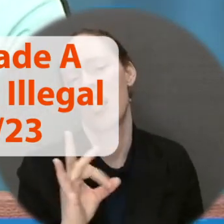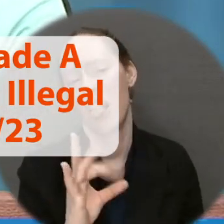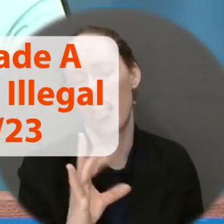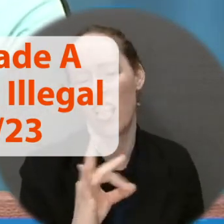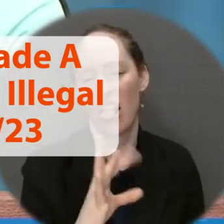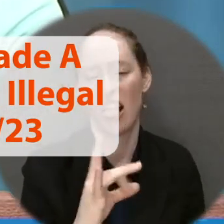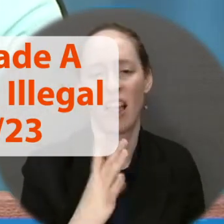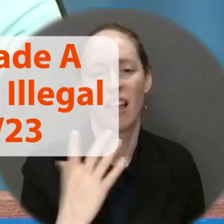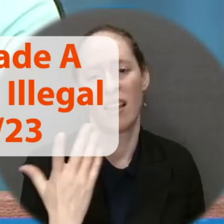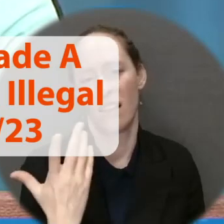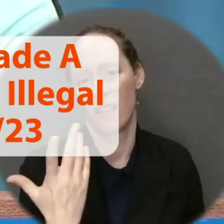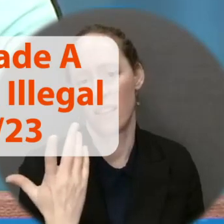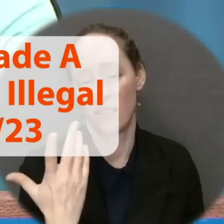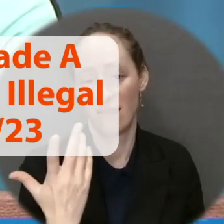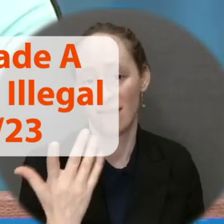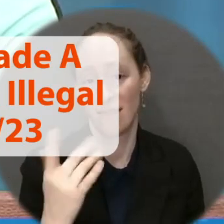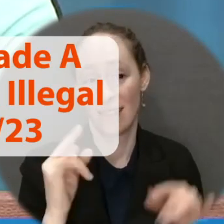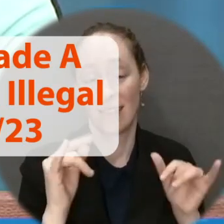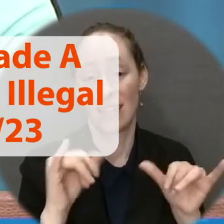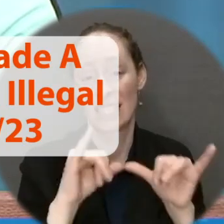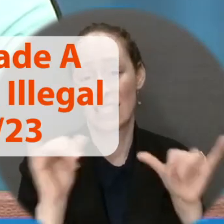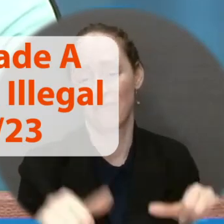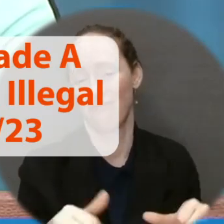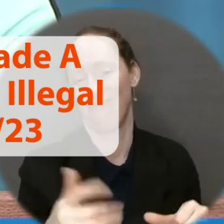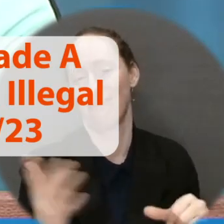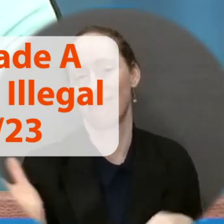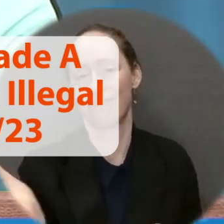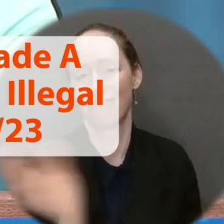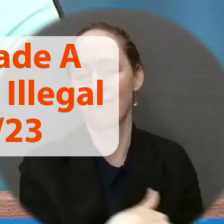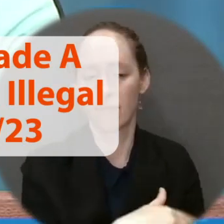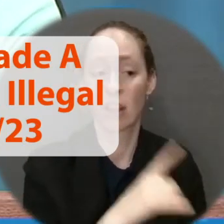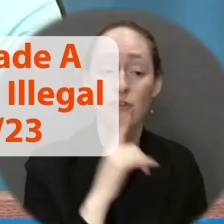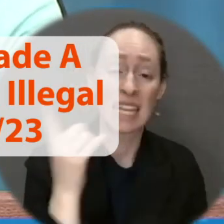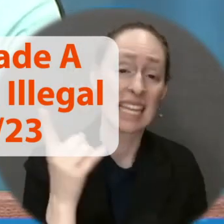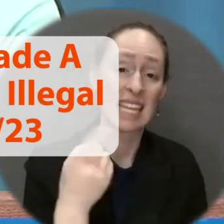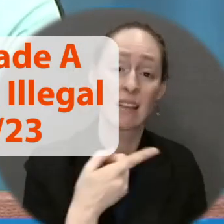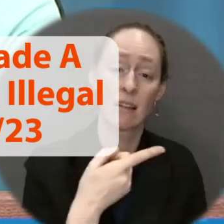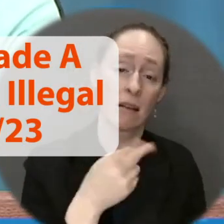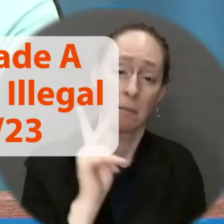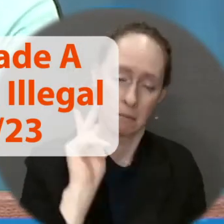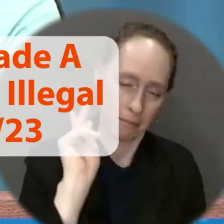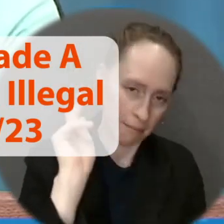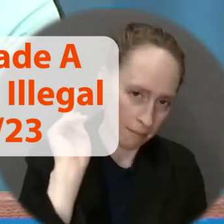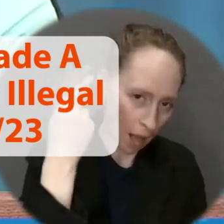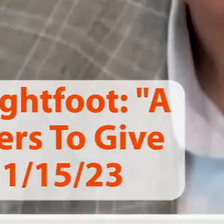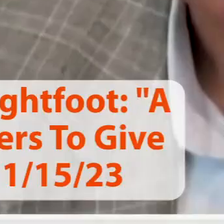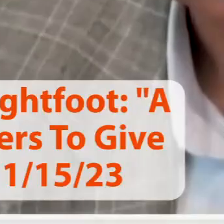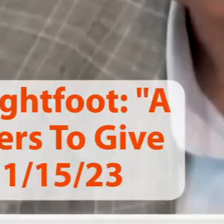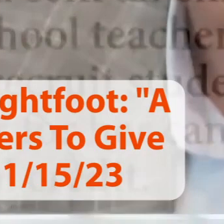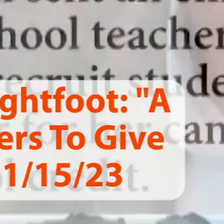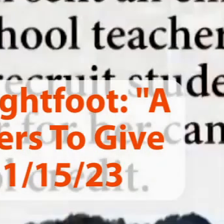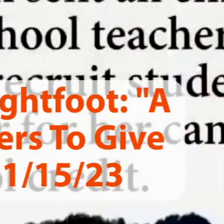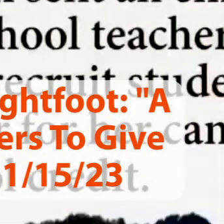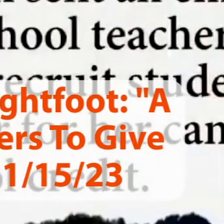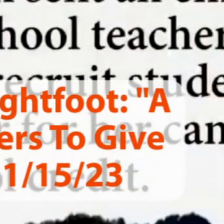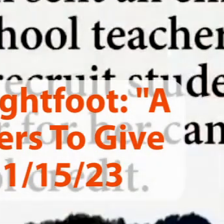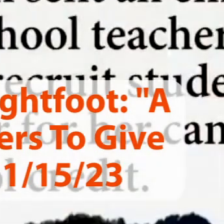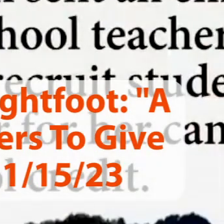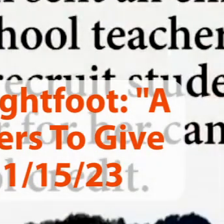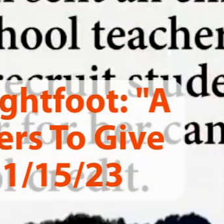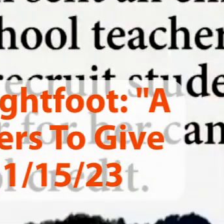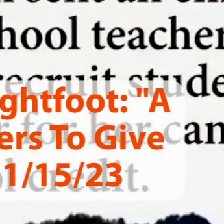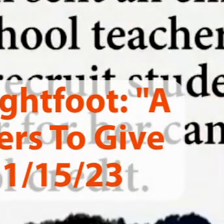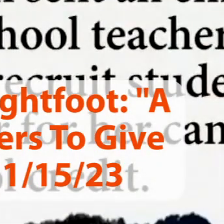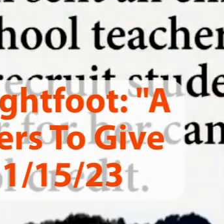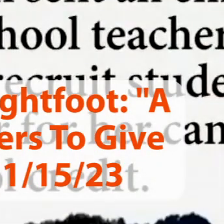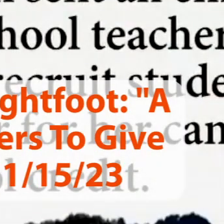as many of you have reported, has done political stunts, has not helped to address the issue. Re-election campaign is under